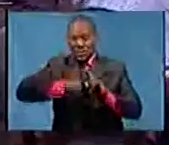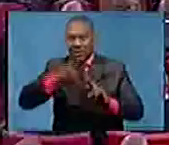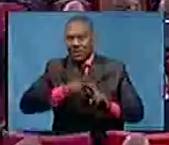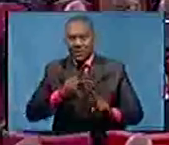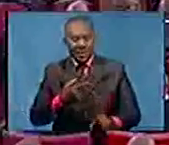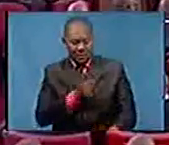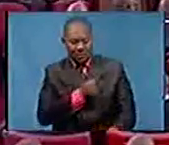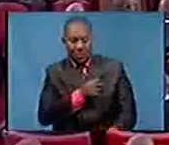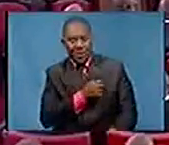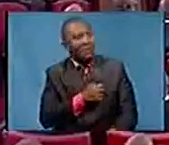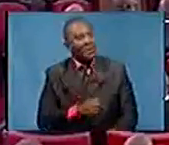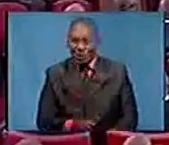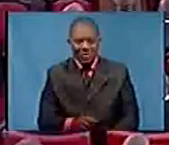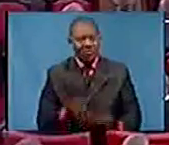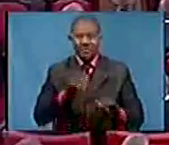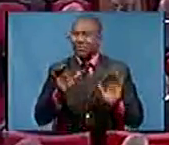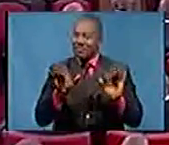no. It's